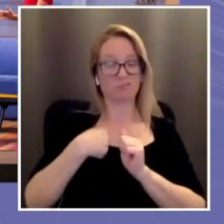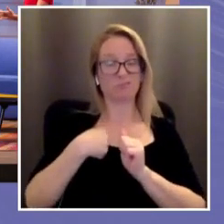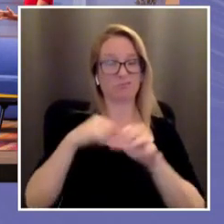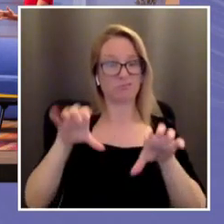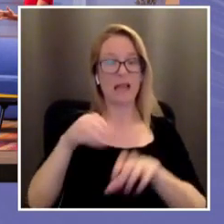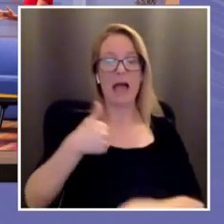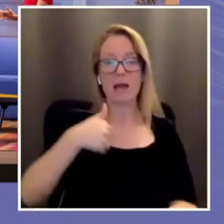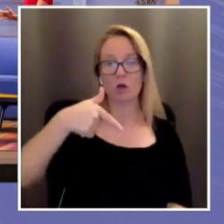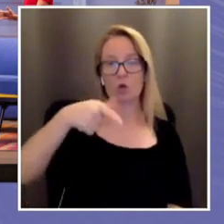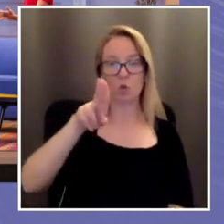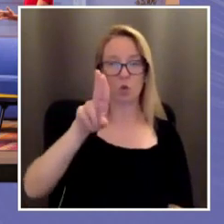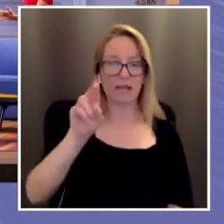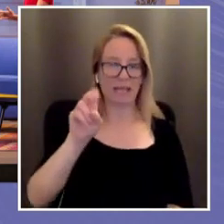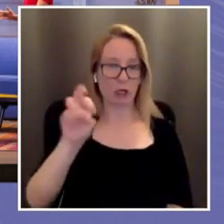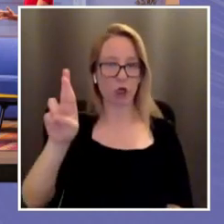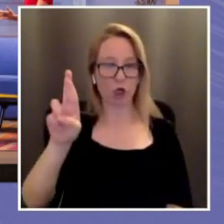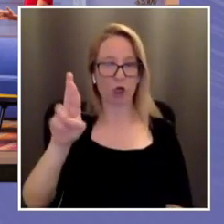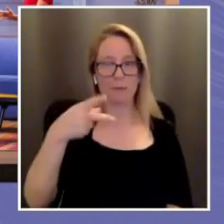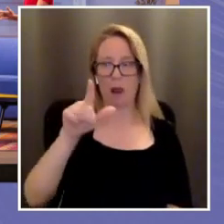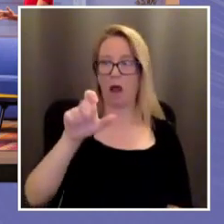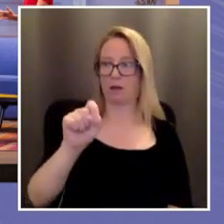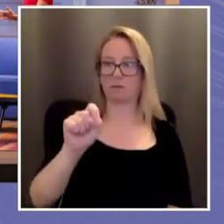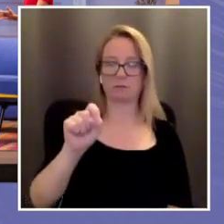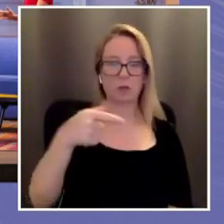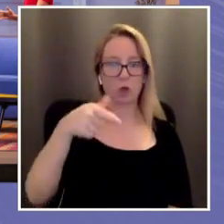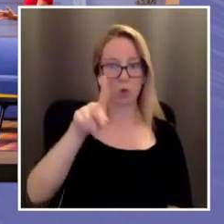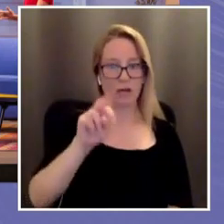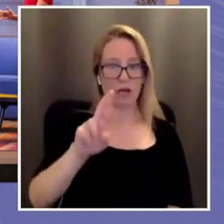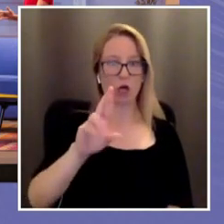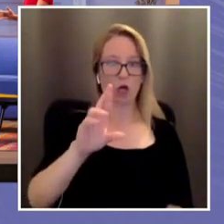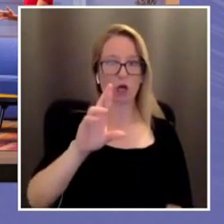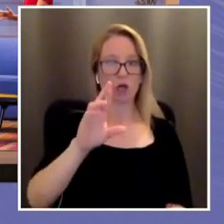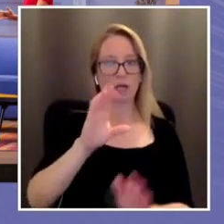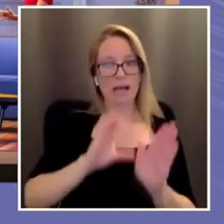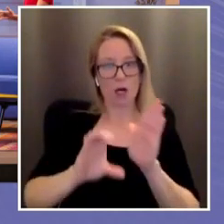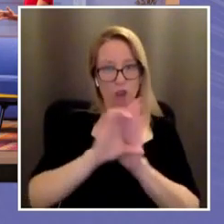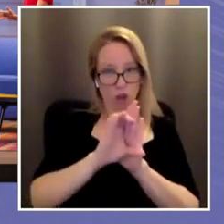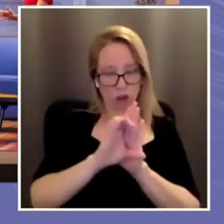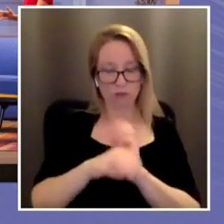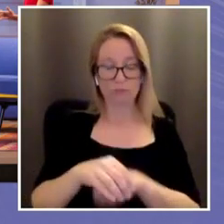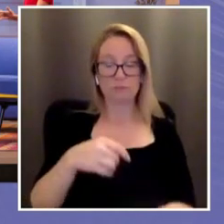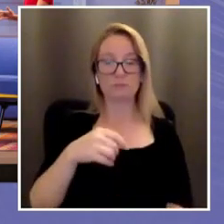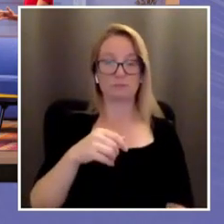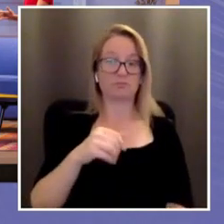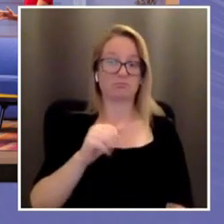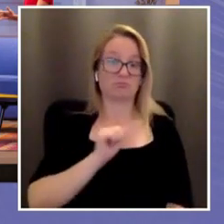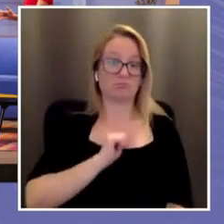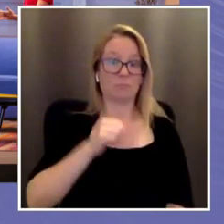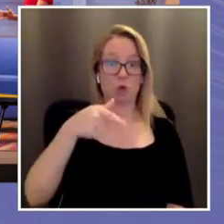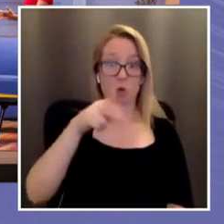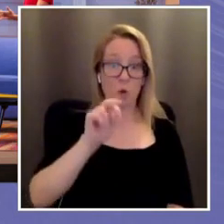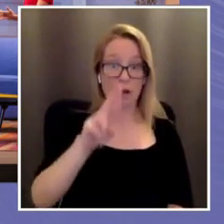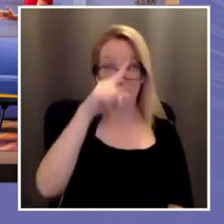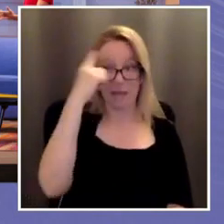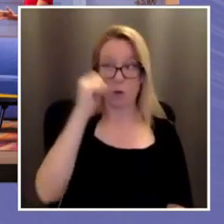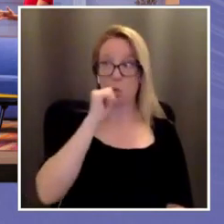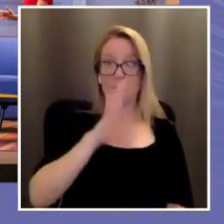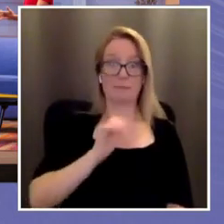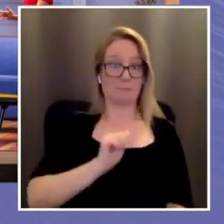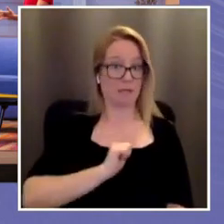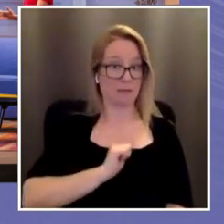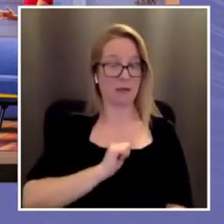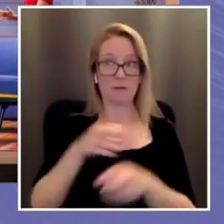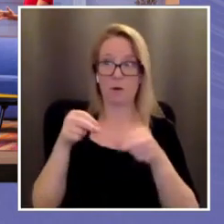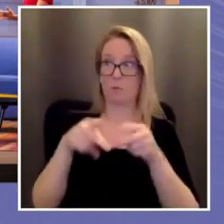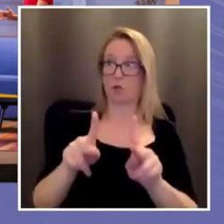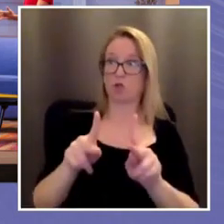queer plot, queer characters. And as a queer woman, queer black woman myself, the